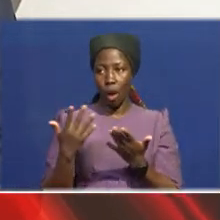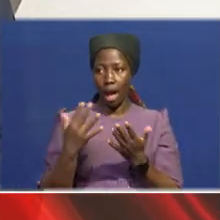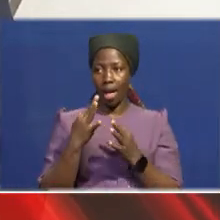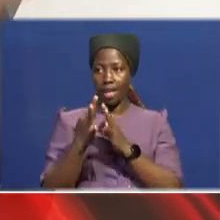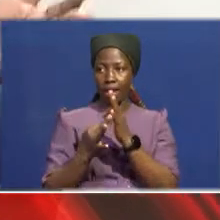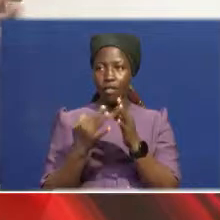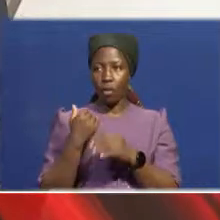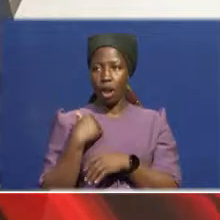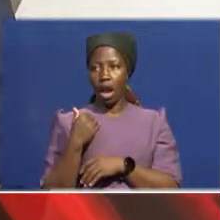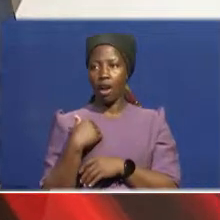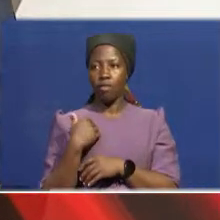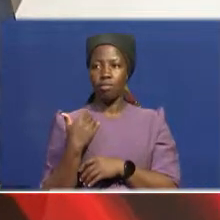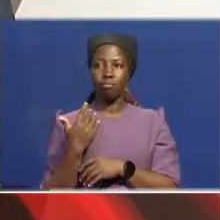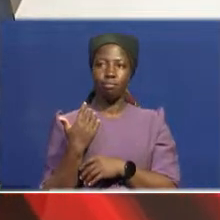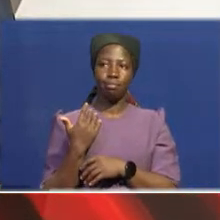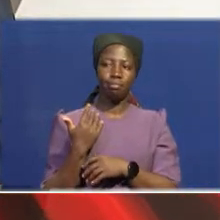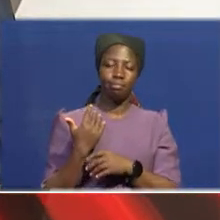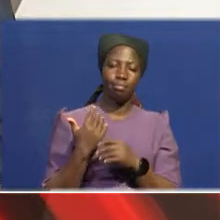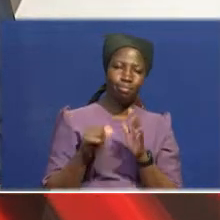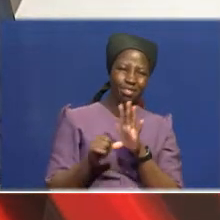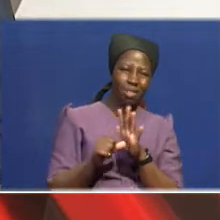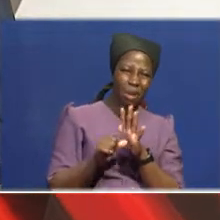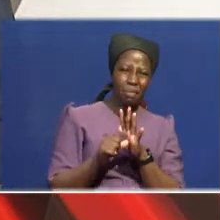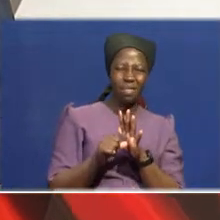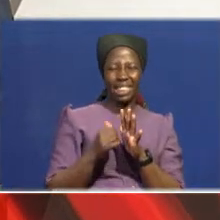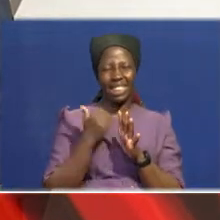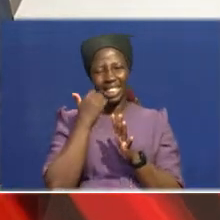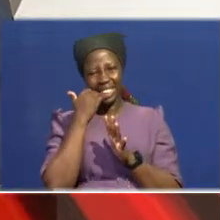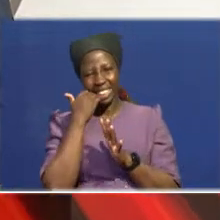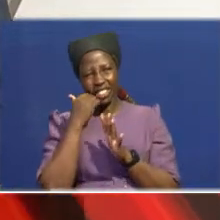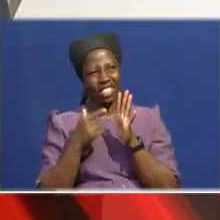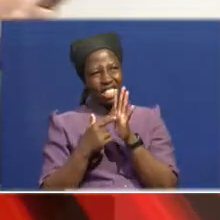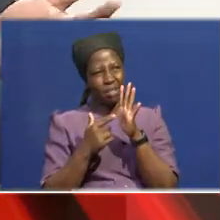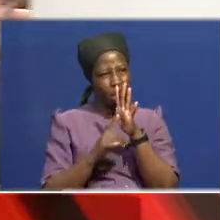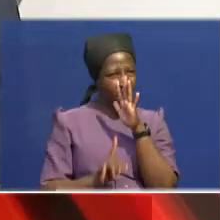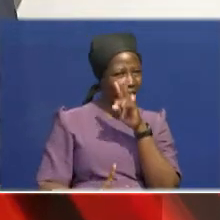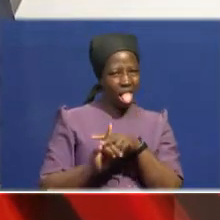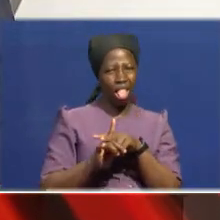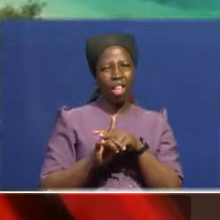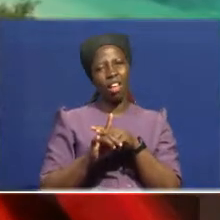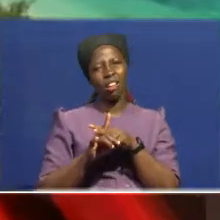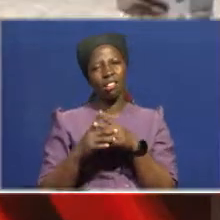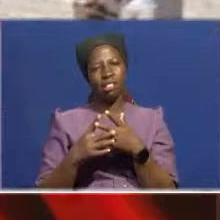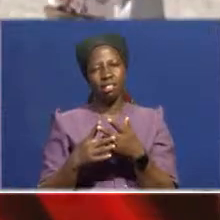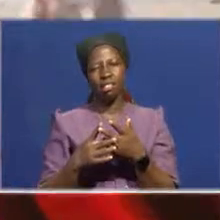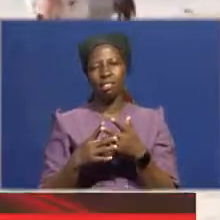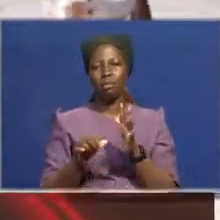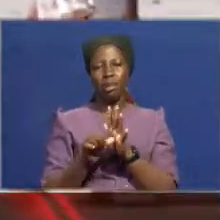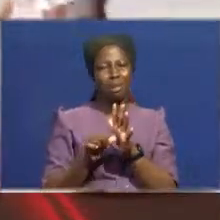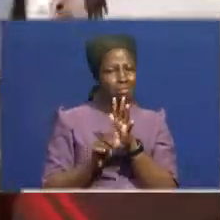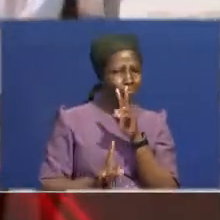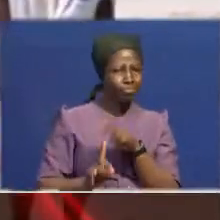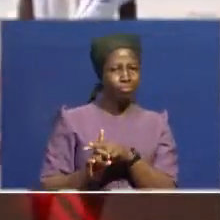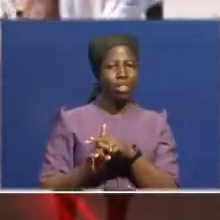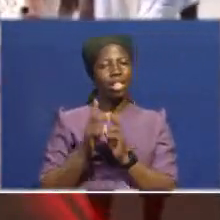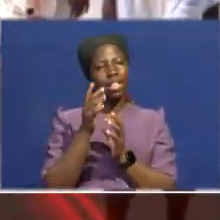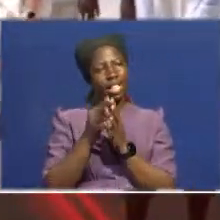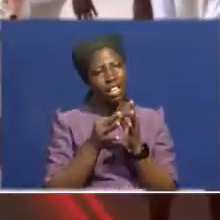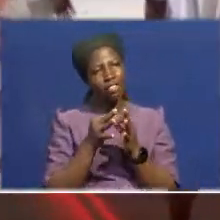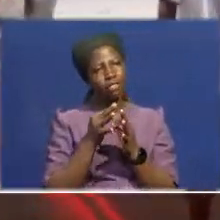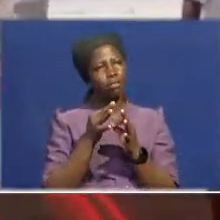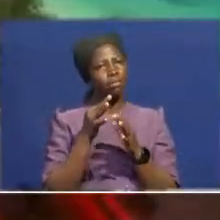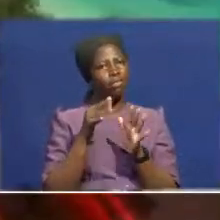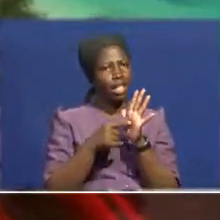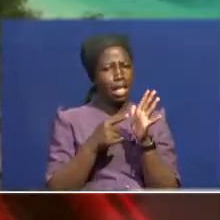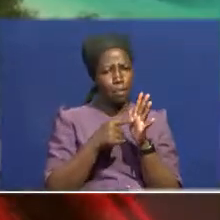we have some pandemic, mm-hmm. like hospitality can be affected by terrorism. We need to have a fund whereby if such a thing